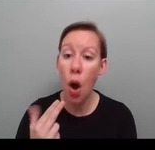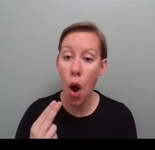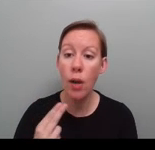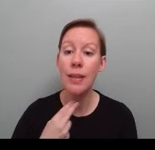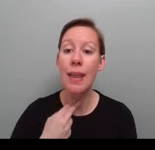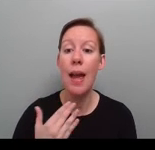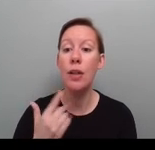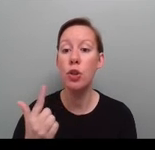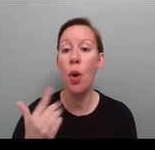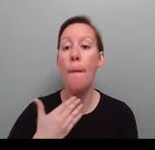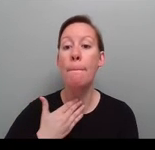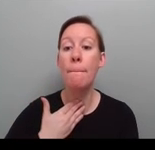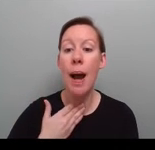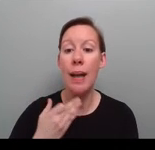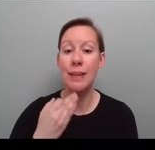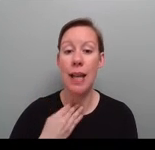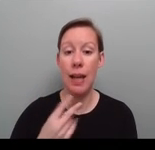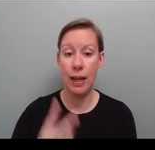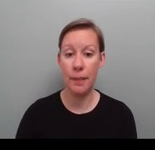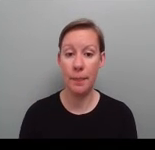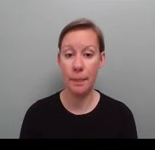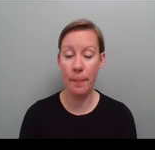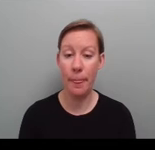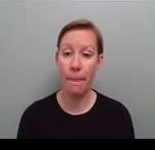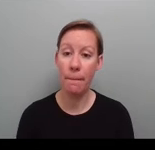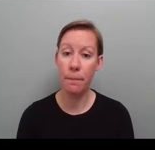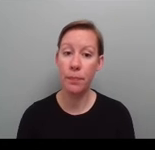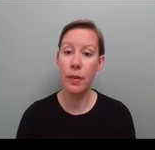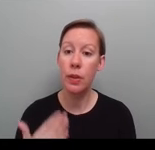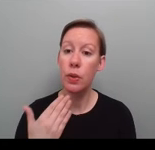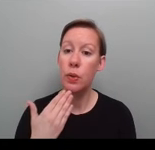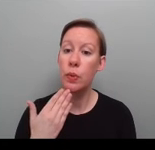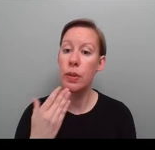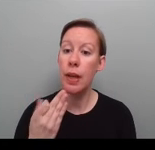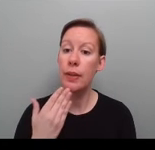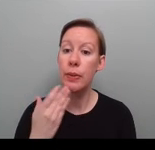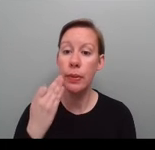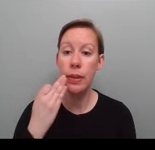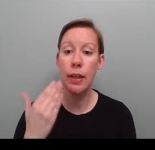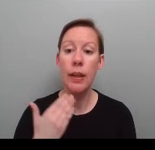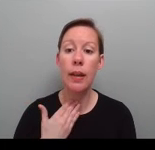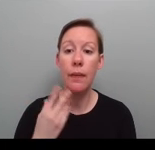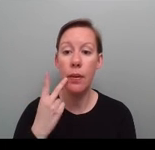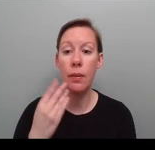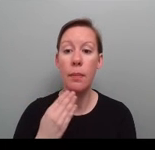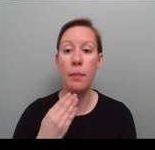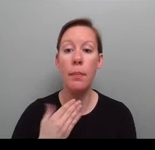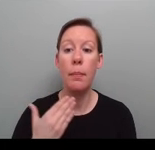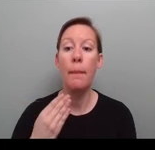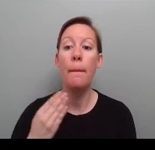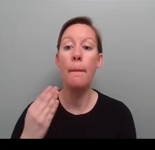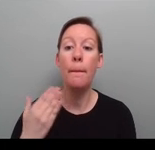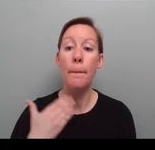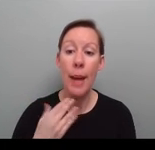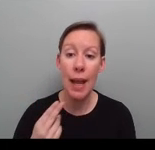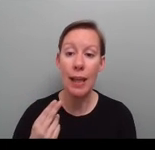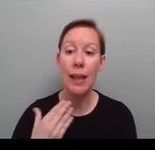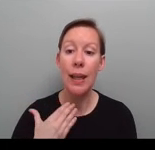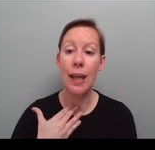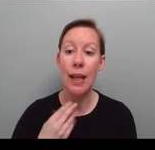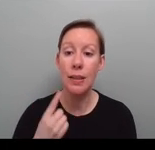that show my setting, which is going to be right next to that purple X button. To test to see if your microphone and your camera are both